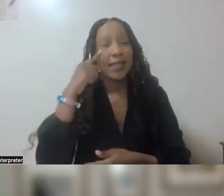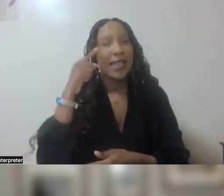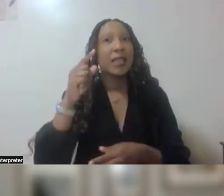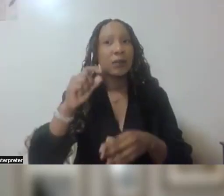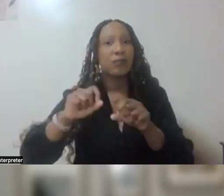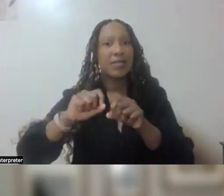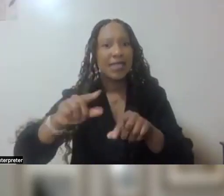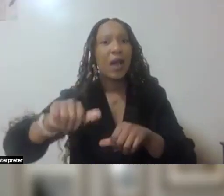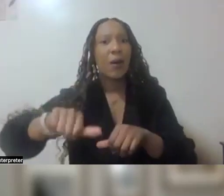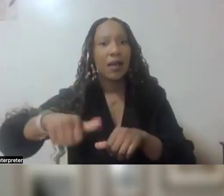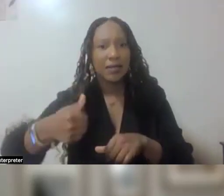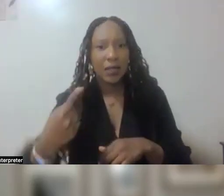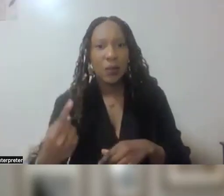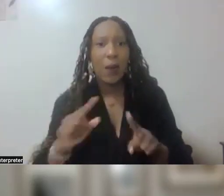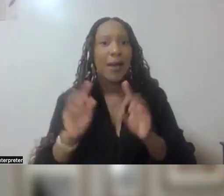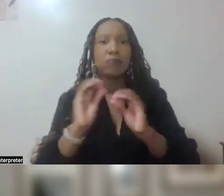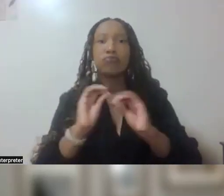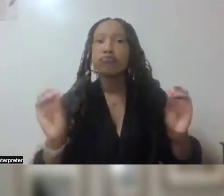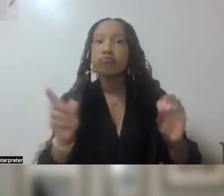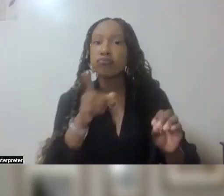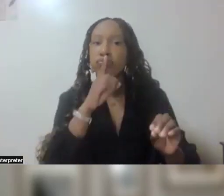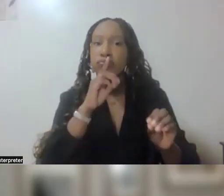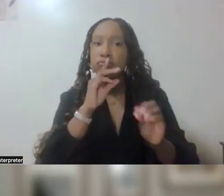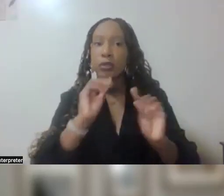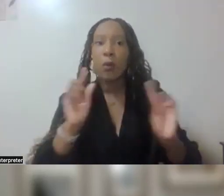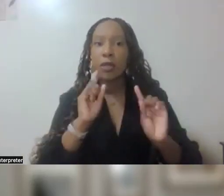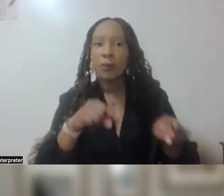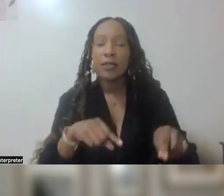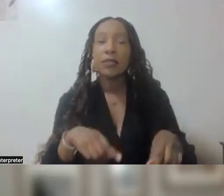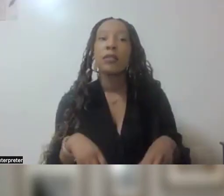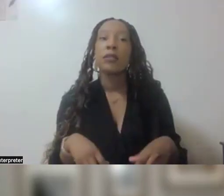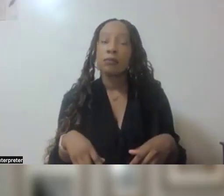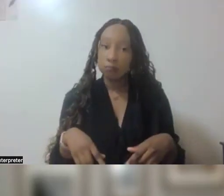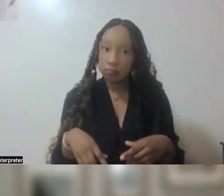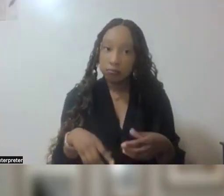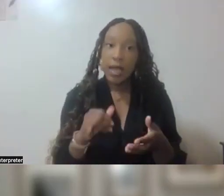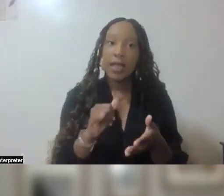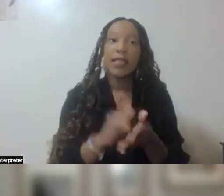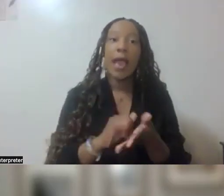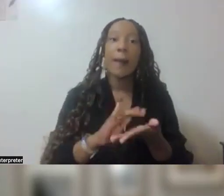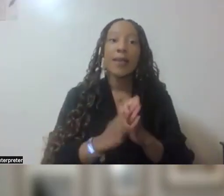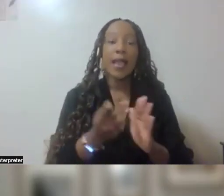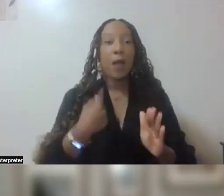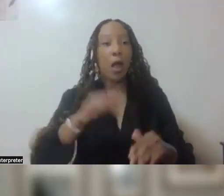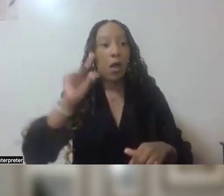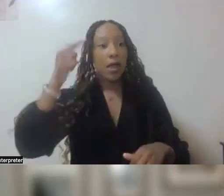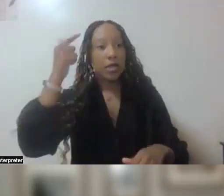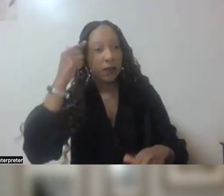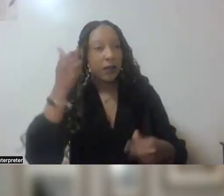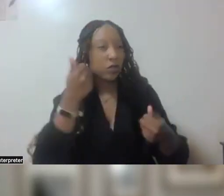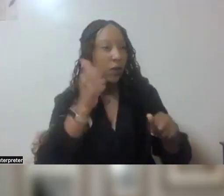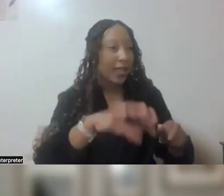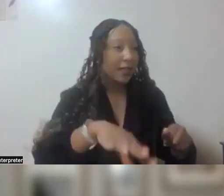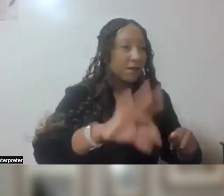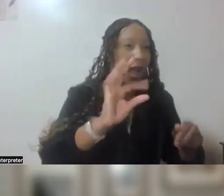similarly phrased. And so then it became the task of our government to identify